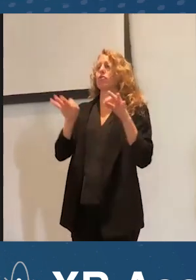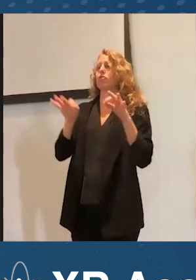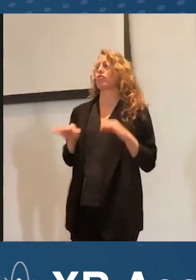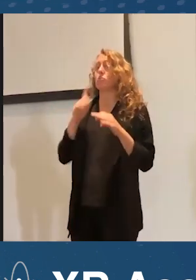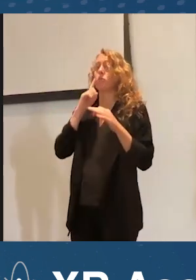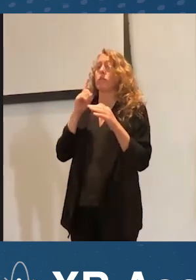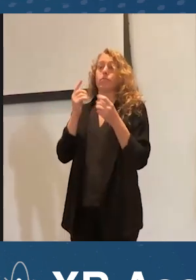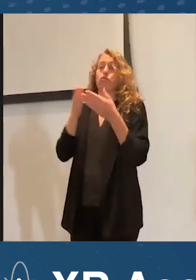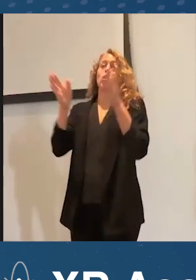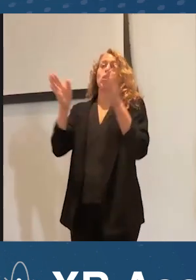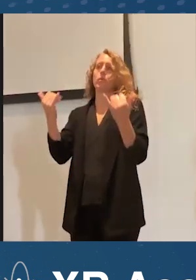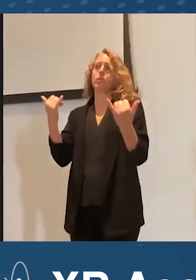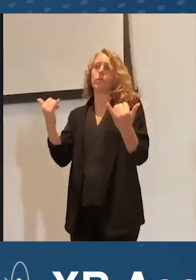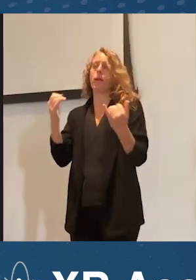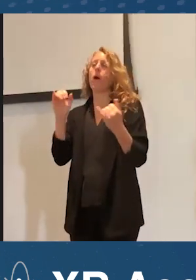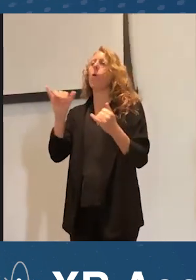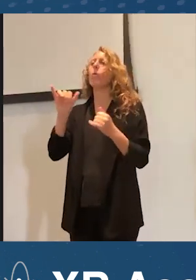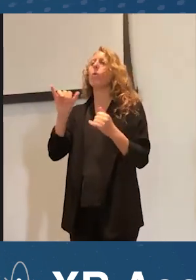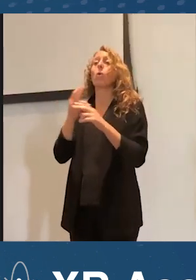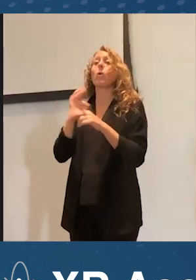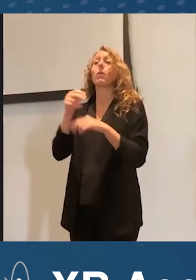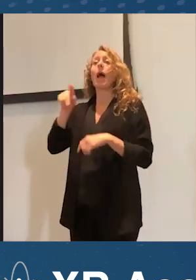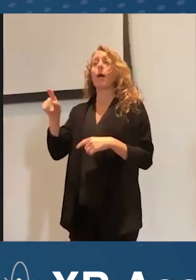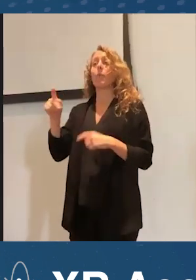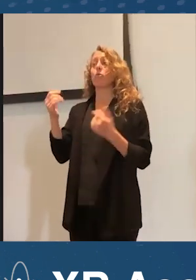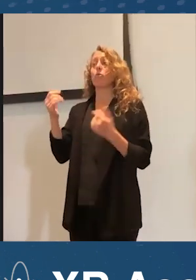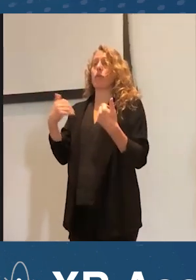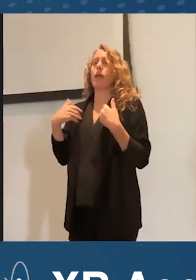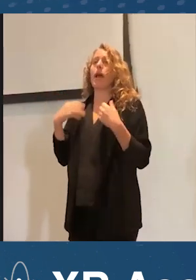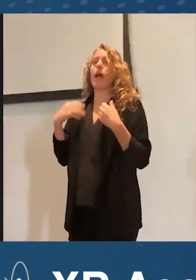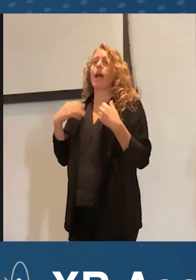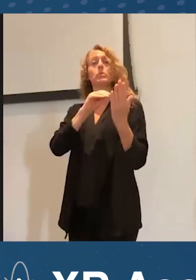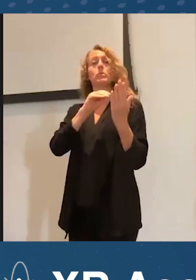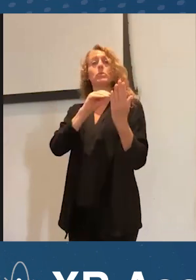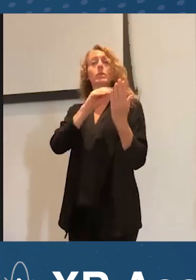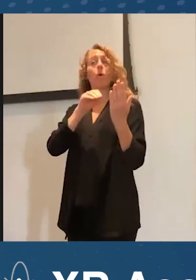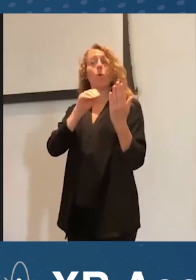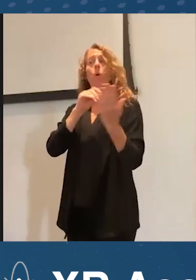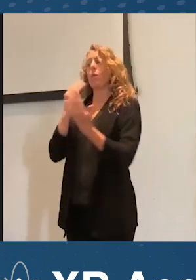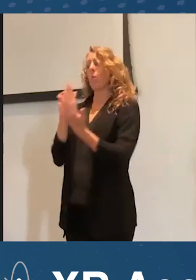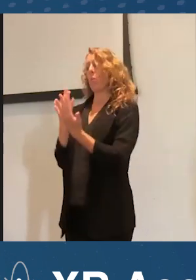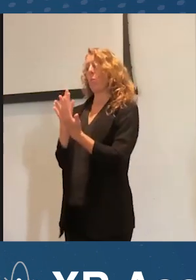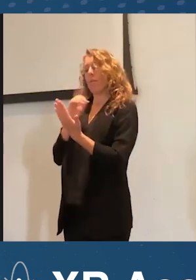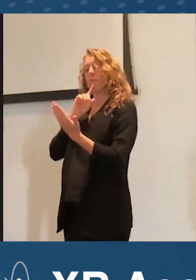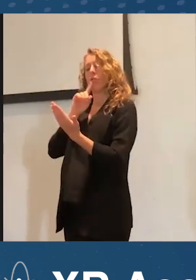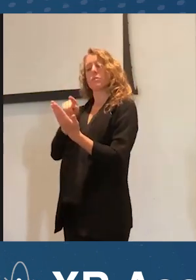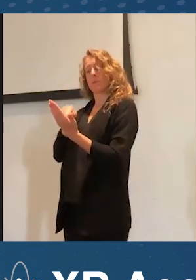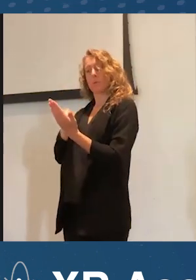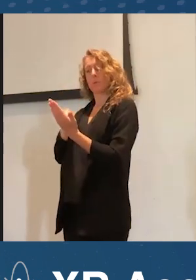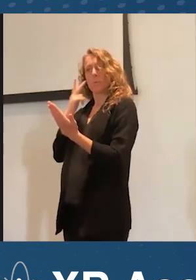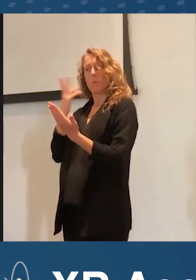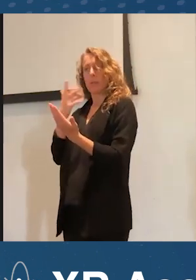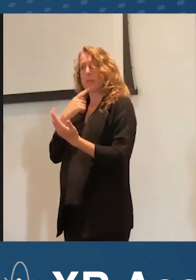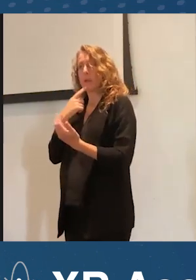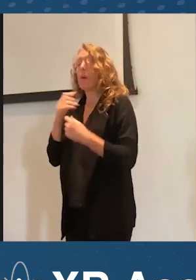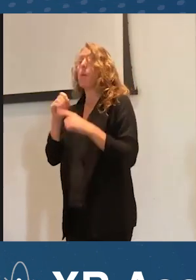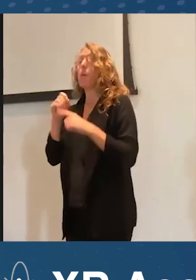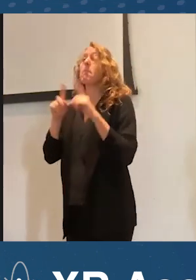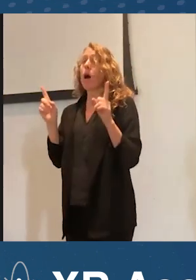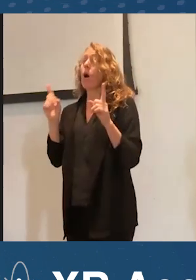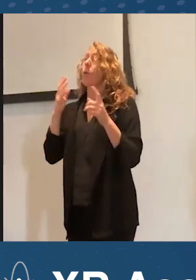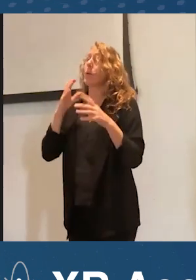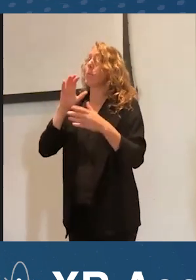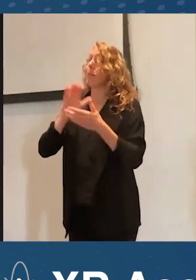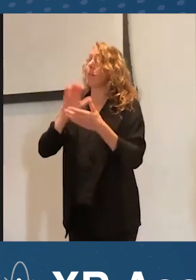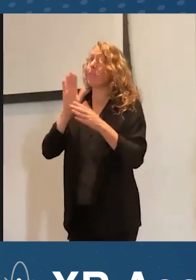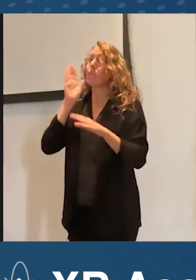sorts of AR applications that are used currently, where you take a photo and then wait for a response. However, we believe that future